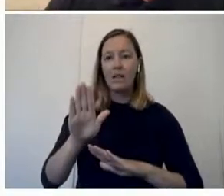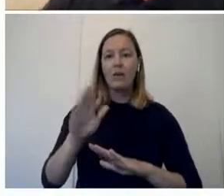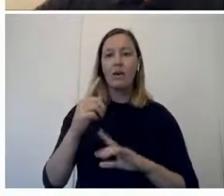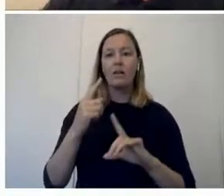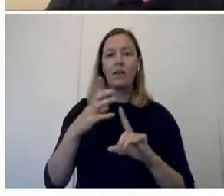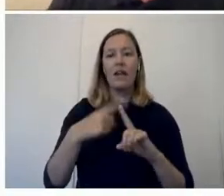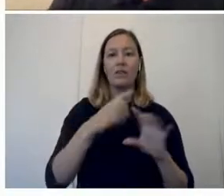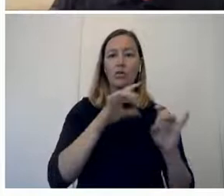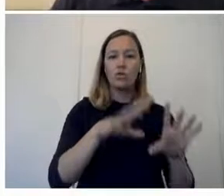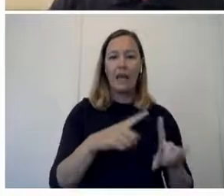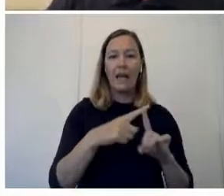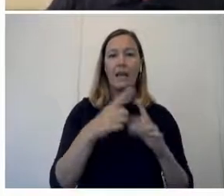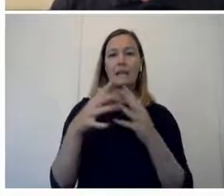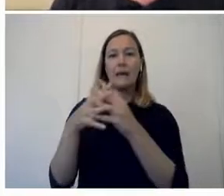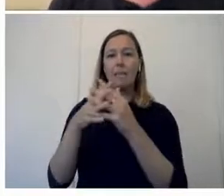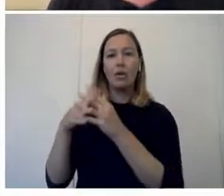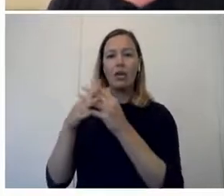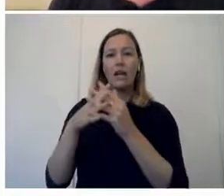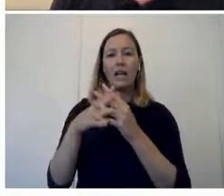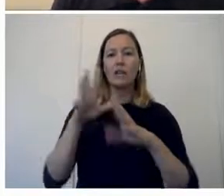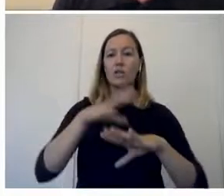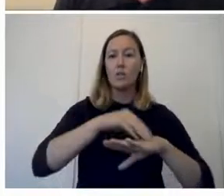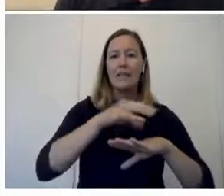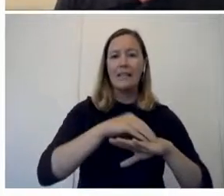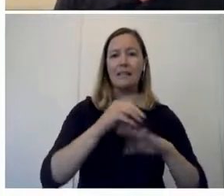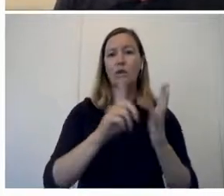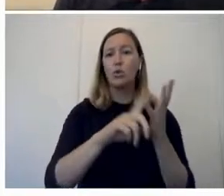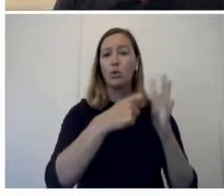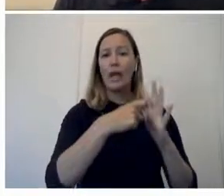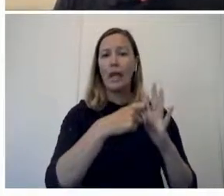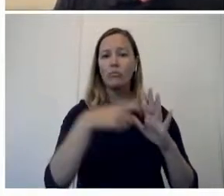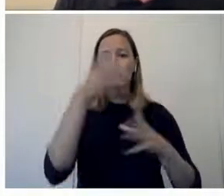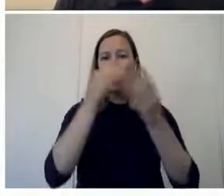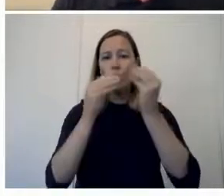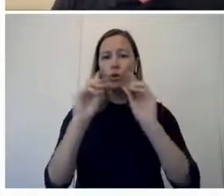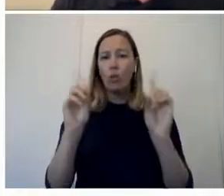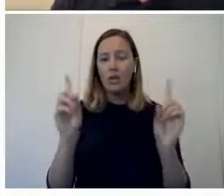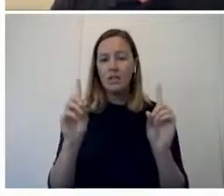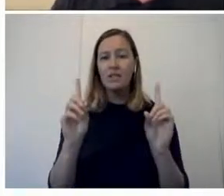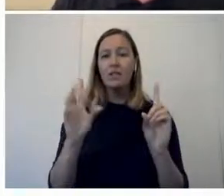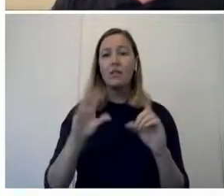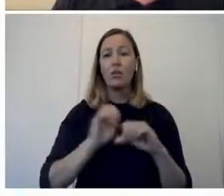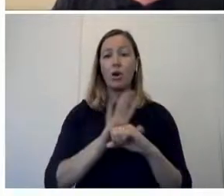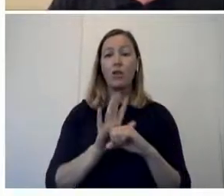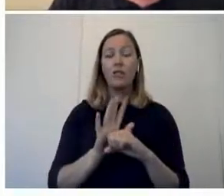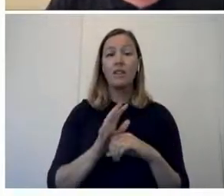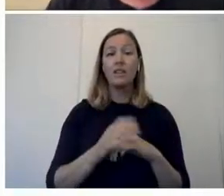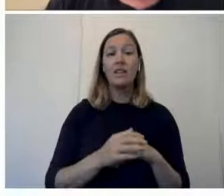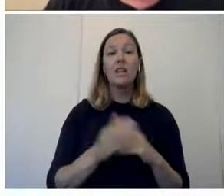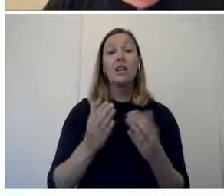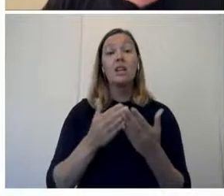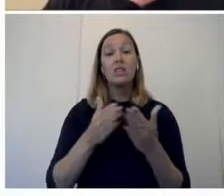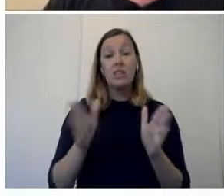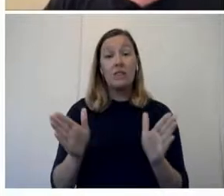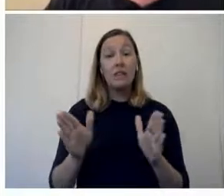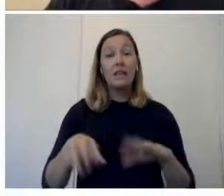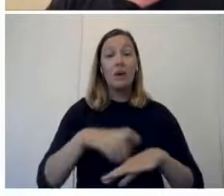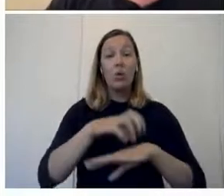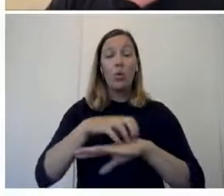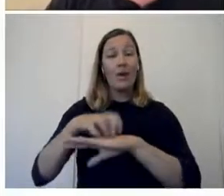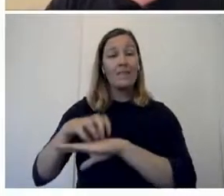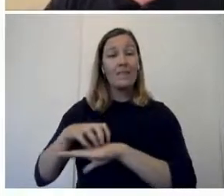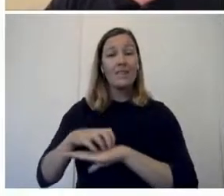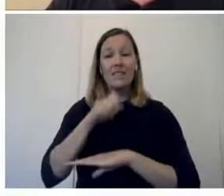the States, in Sweden, in the UK, is that generally speaking, I think the organizations that have